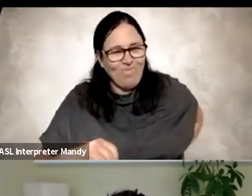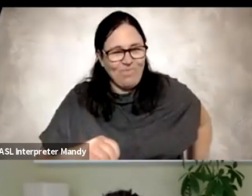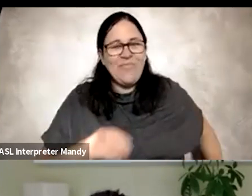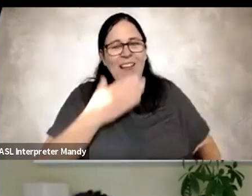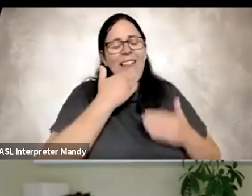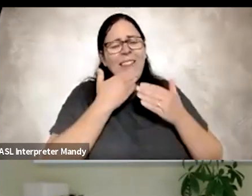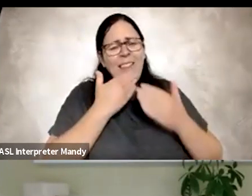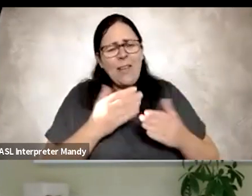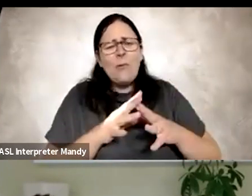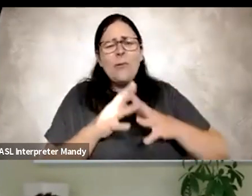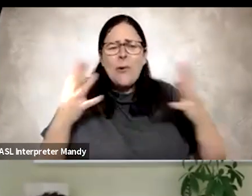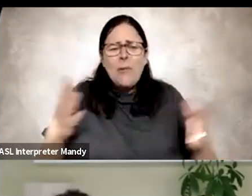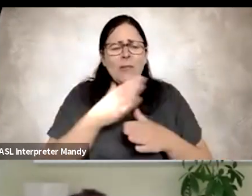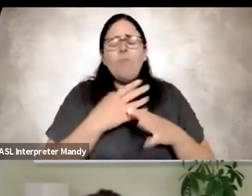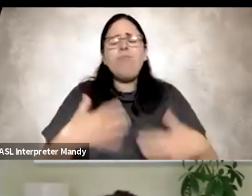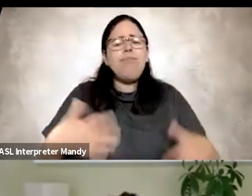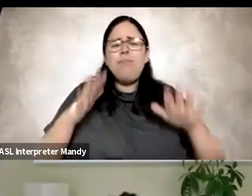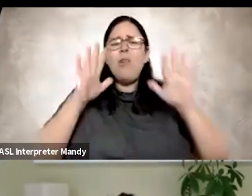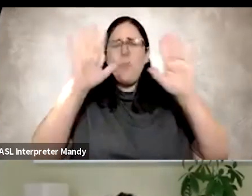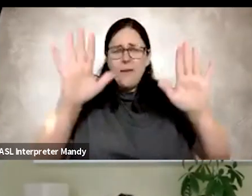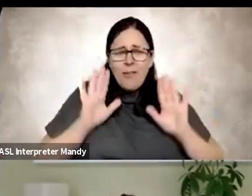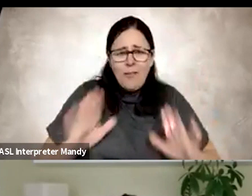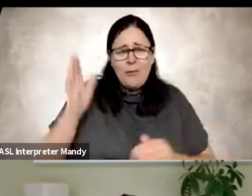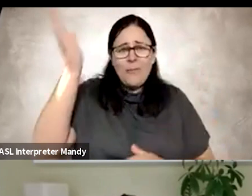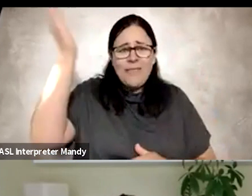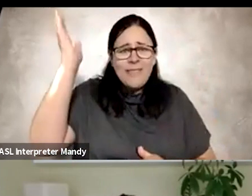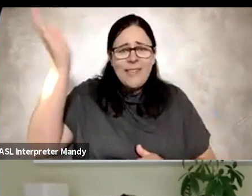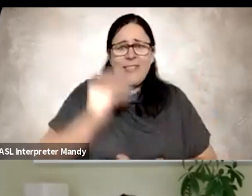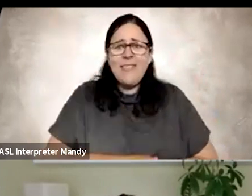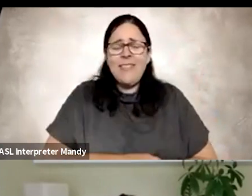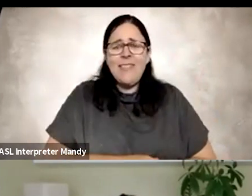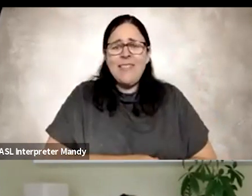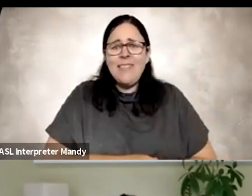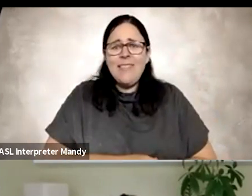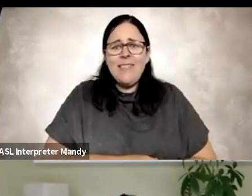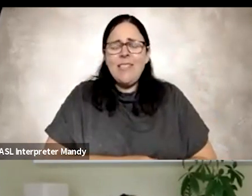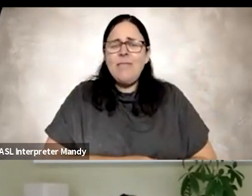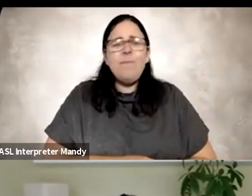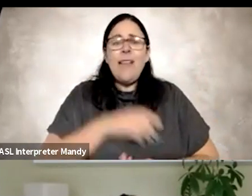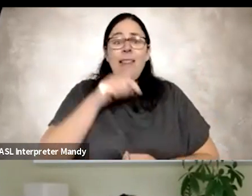Thank you so much for sharing. What a wonderful presentation. One of the many benefits of